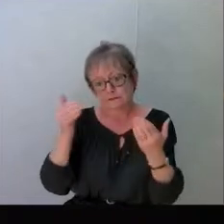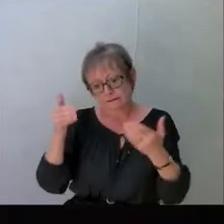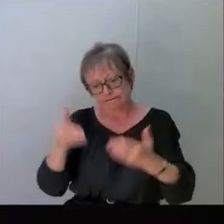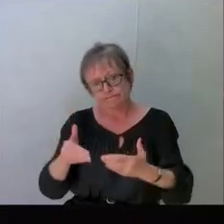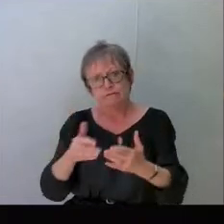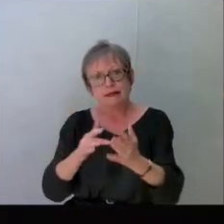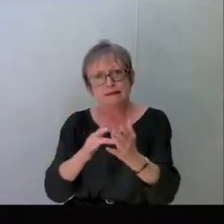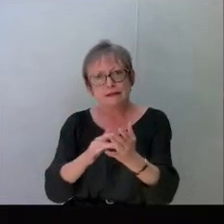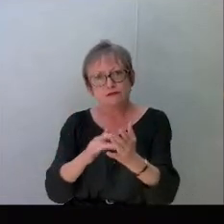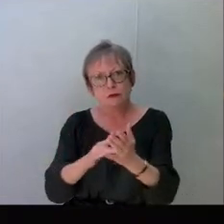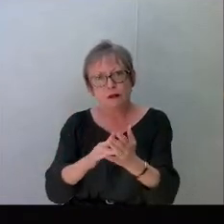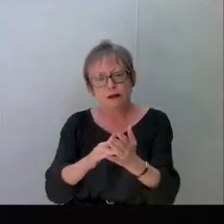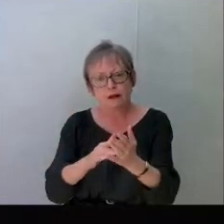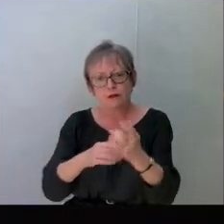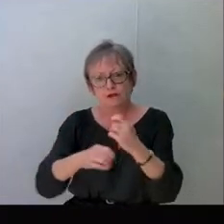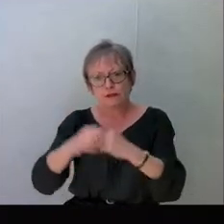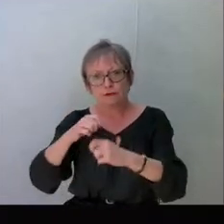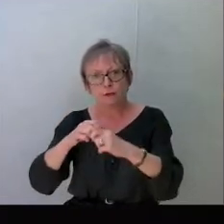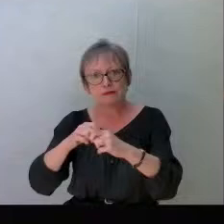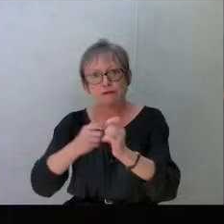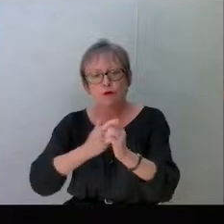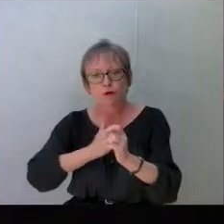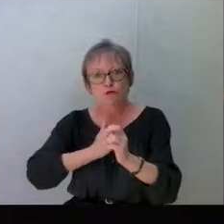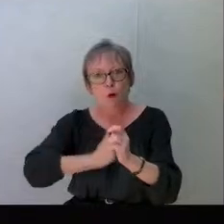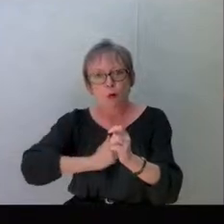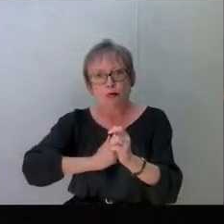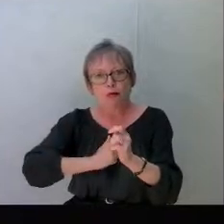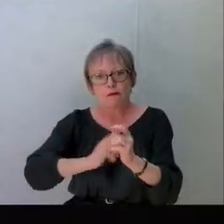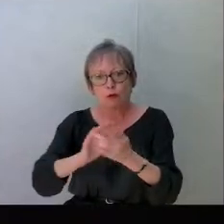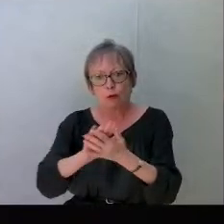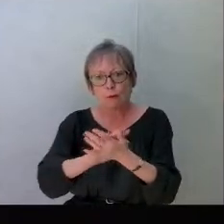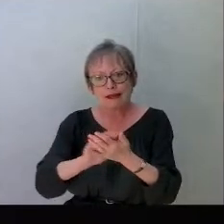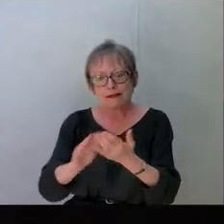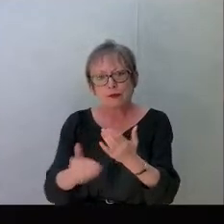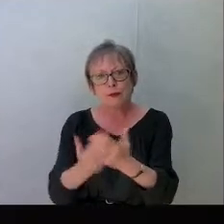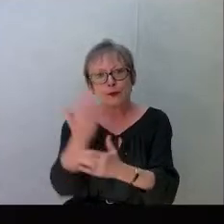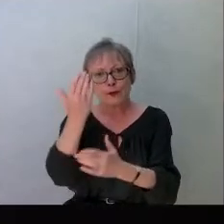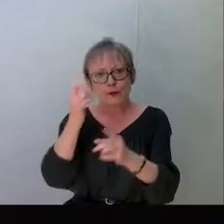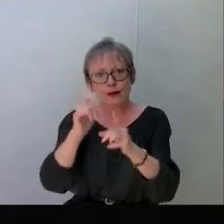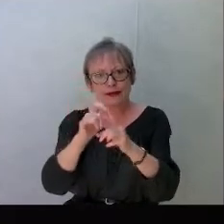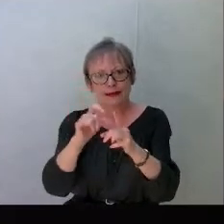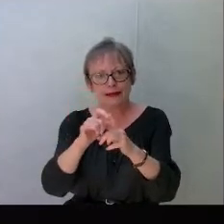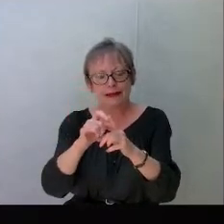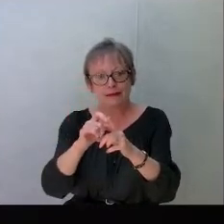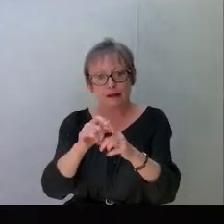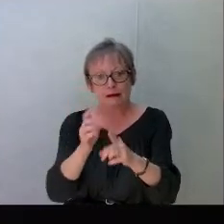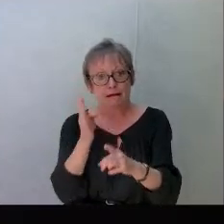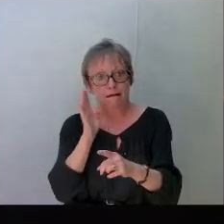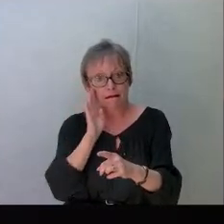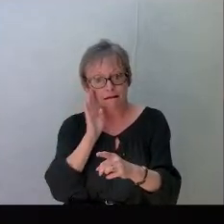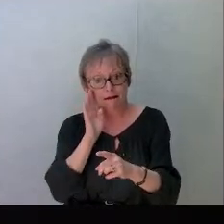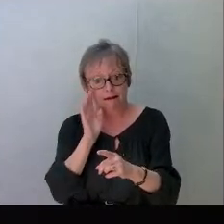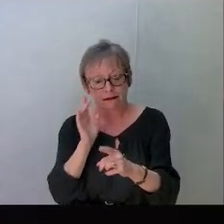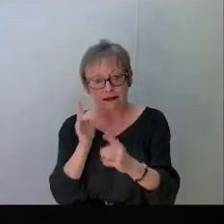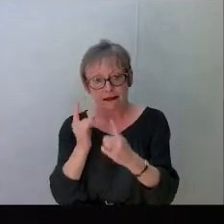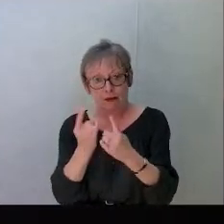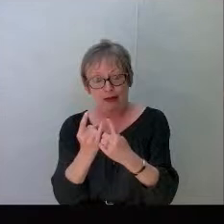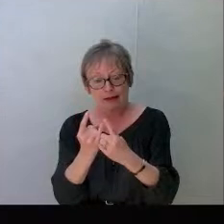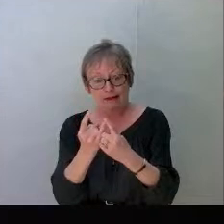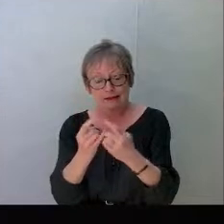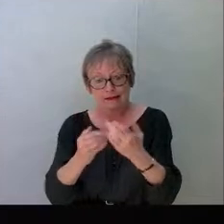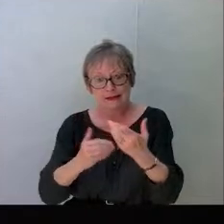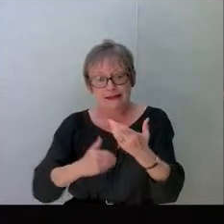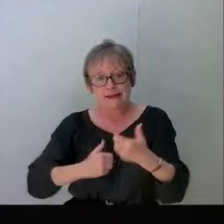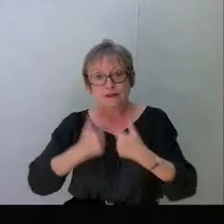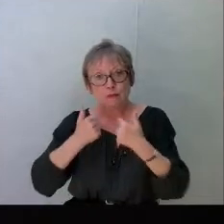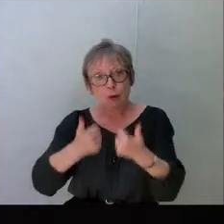take a central and transformative role in the renaissance of Dundee. And you'll have heard, no doubt, this morning, the wonderful news that